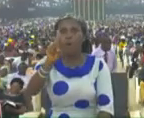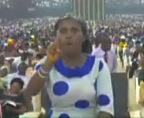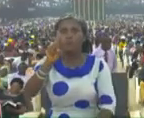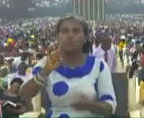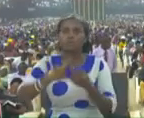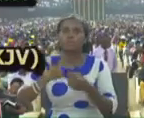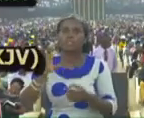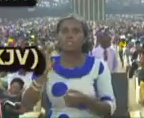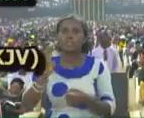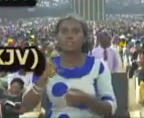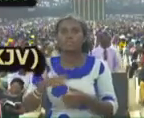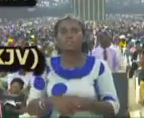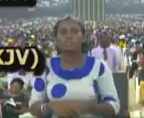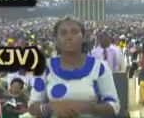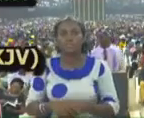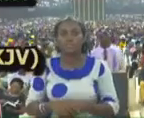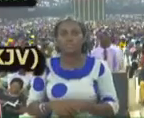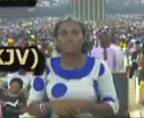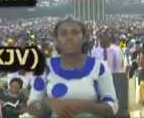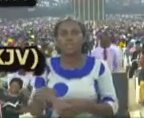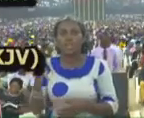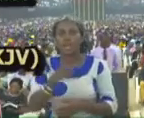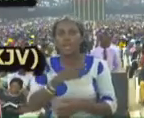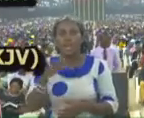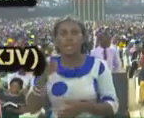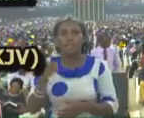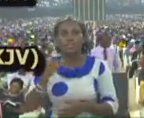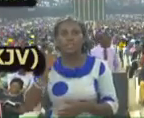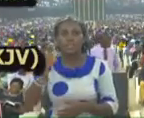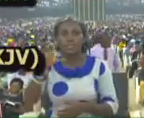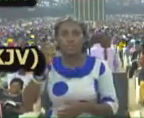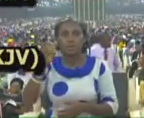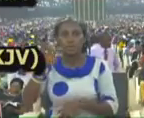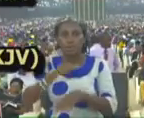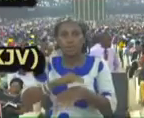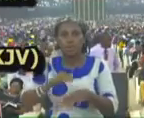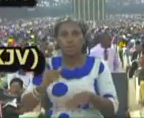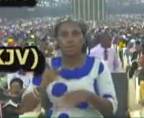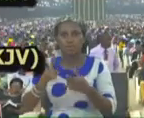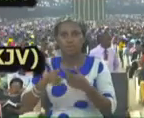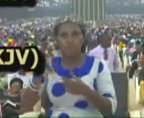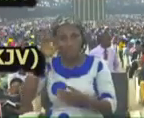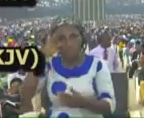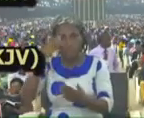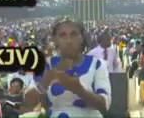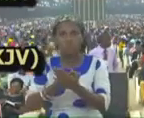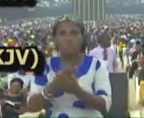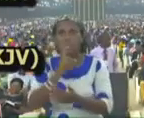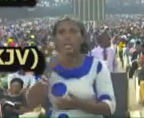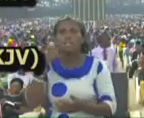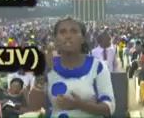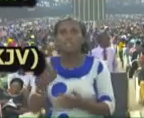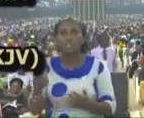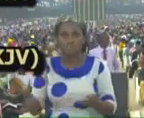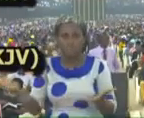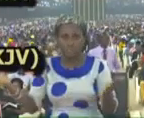And Jacob called unto his sons and said, Gather yourself